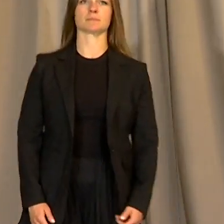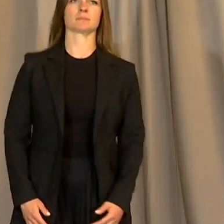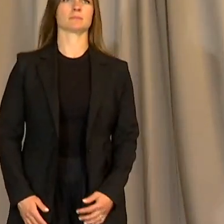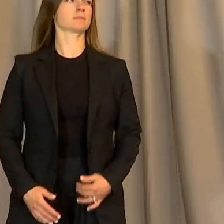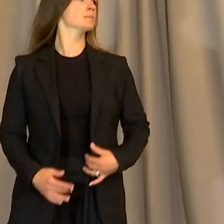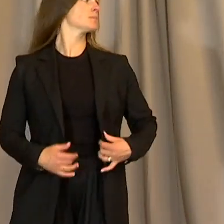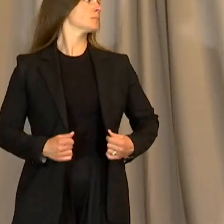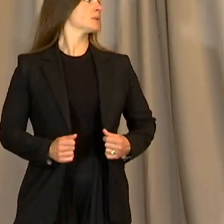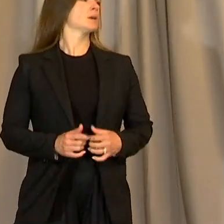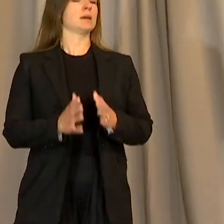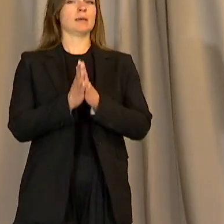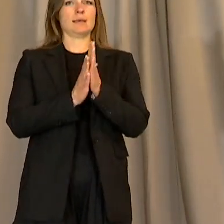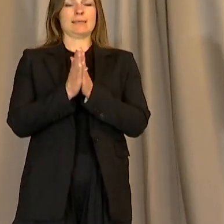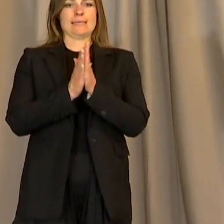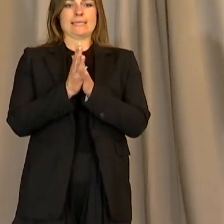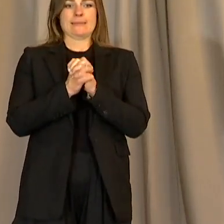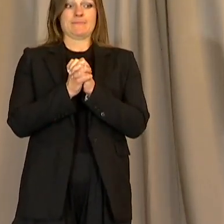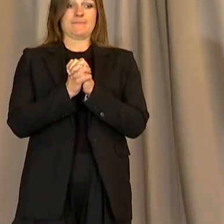Let me think about this. So